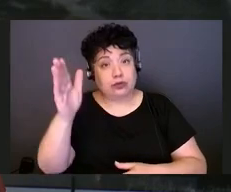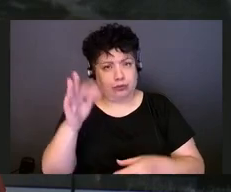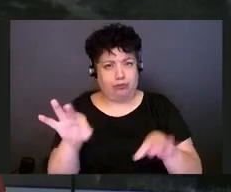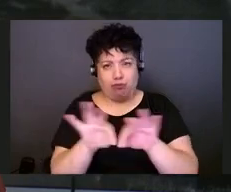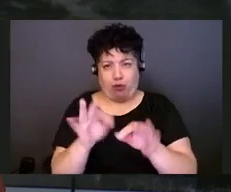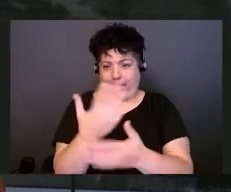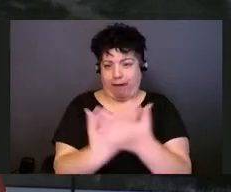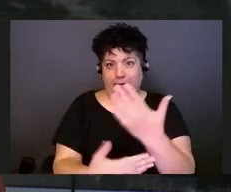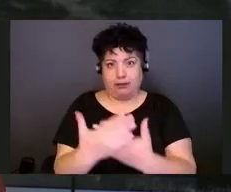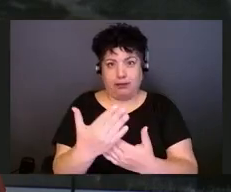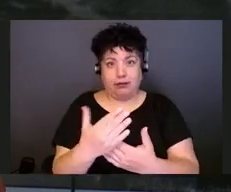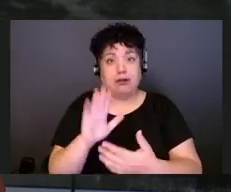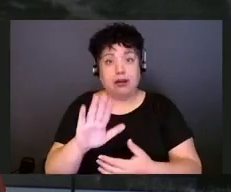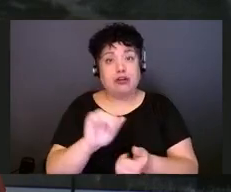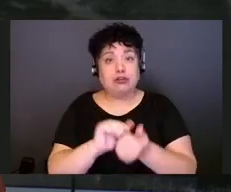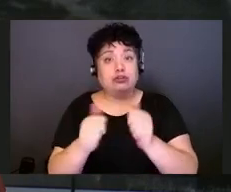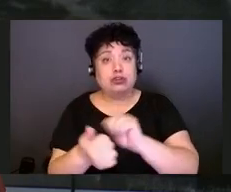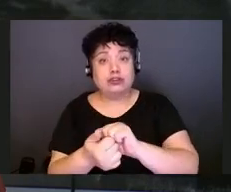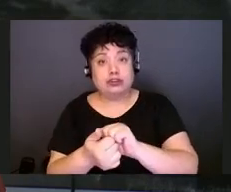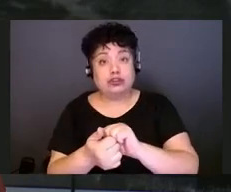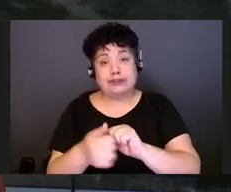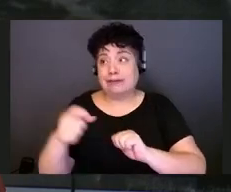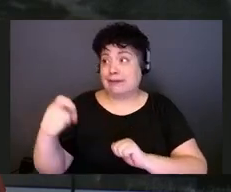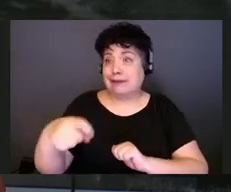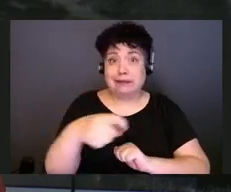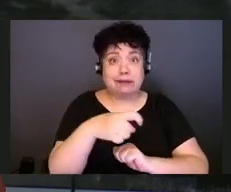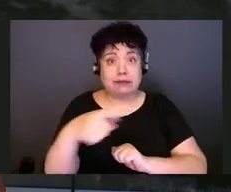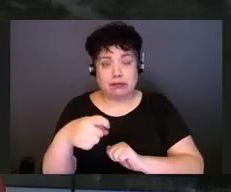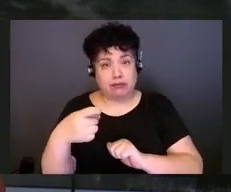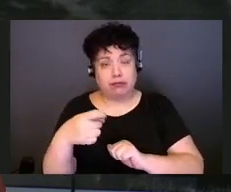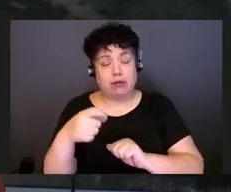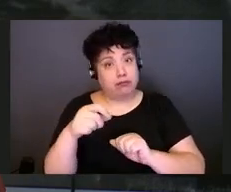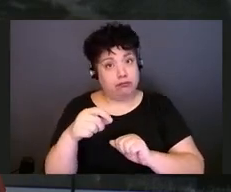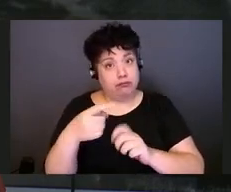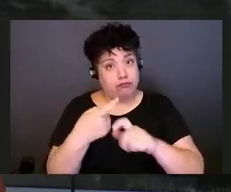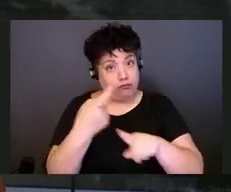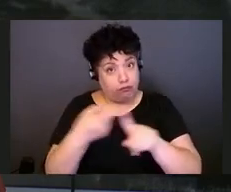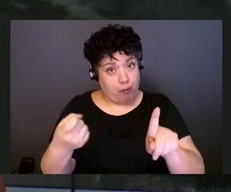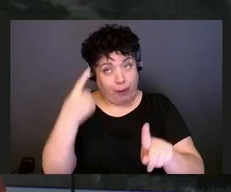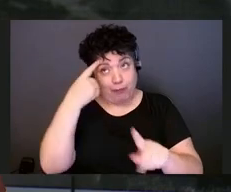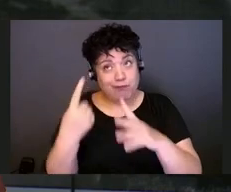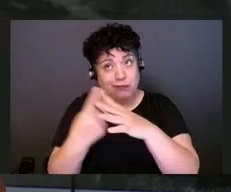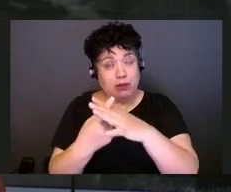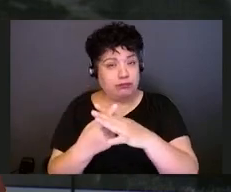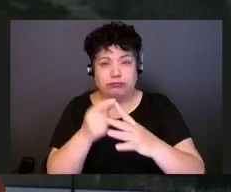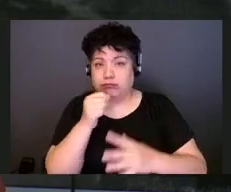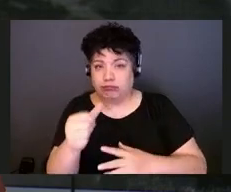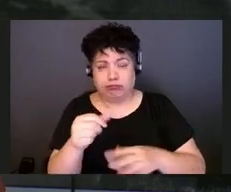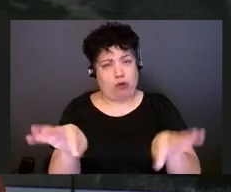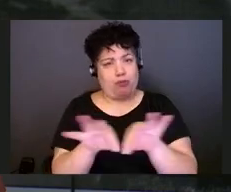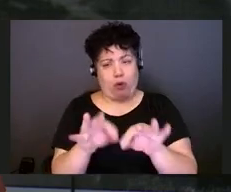The change we need cannot be created by a thought, but with the actions of our hands.